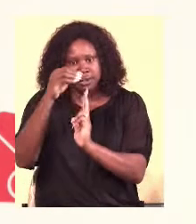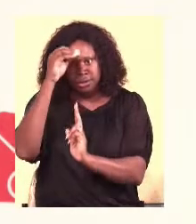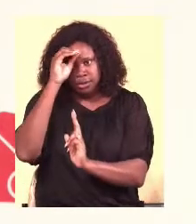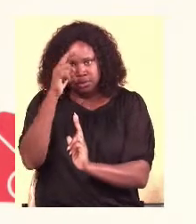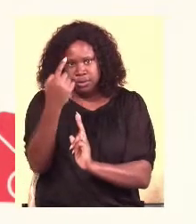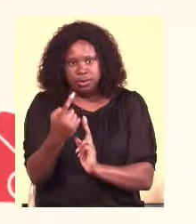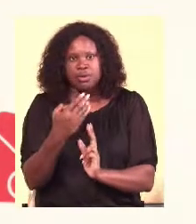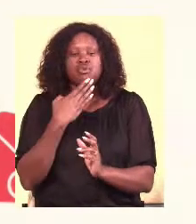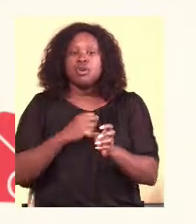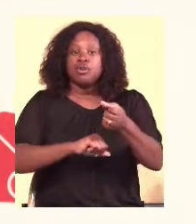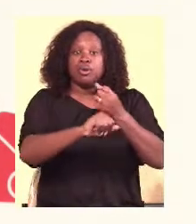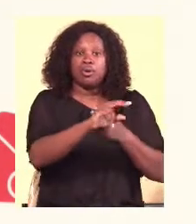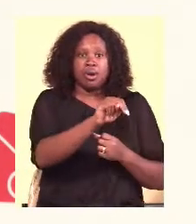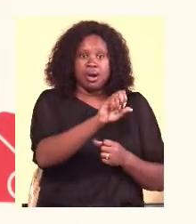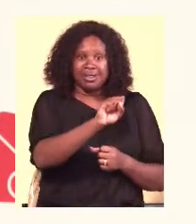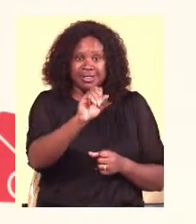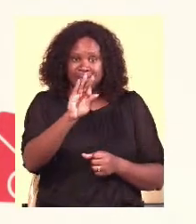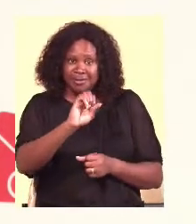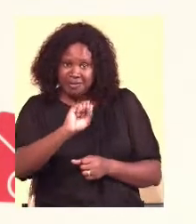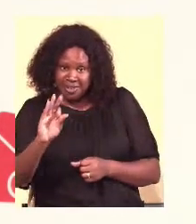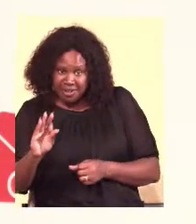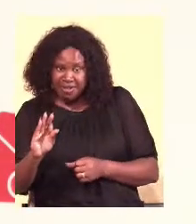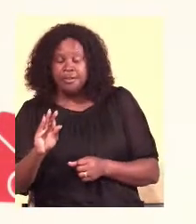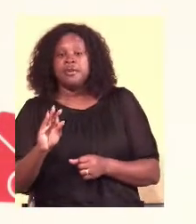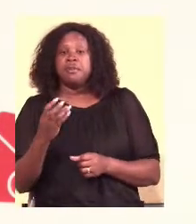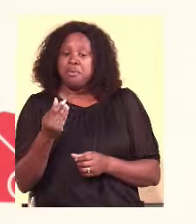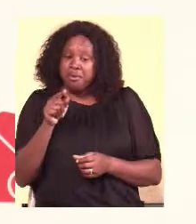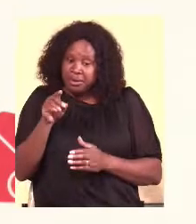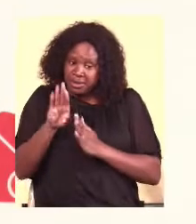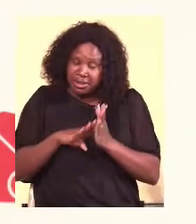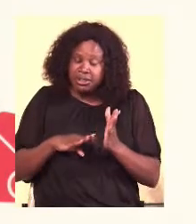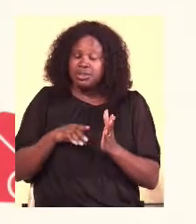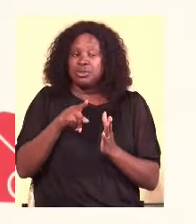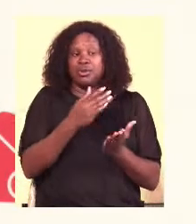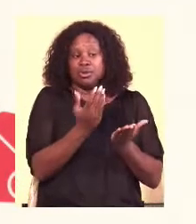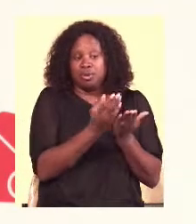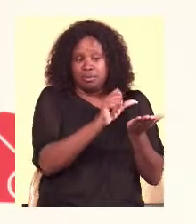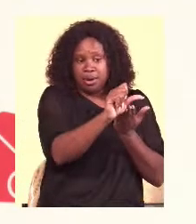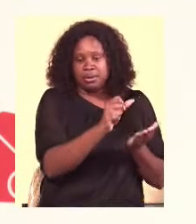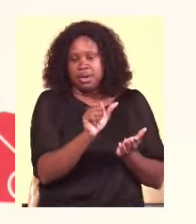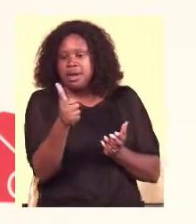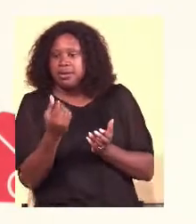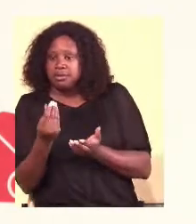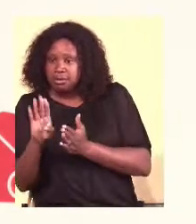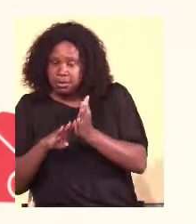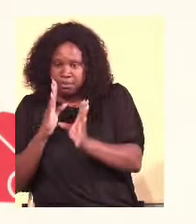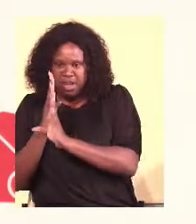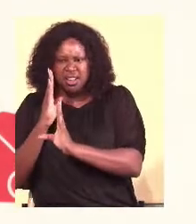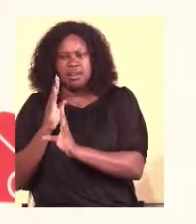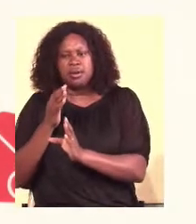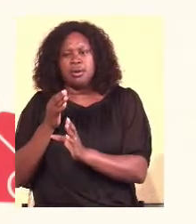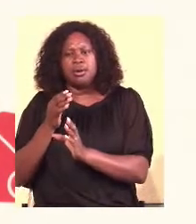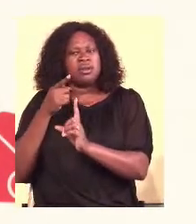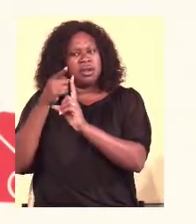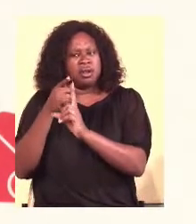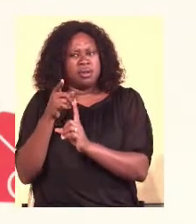those who are funded by NASFAF, to see to it that when this money comes, the non-tuition fee part comes, it is directed